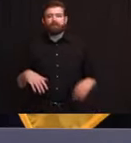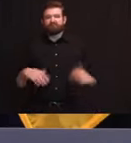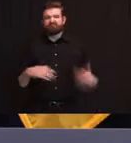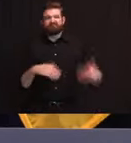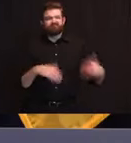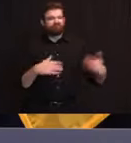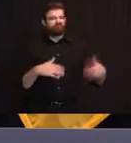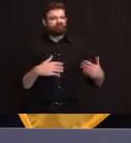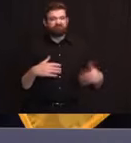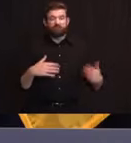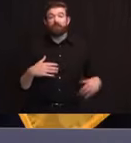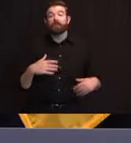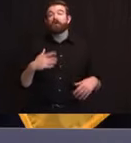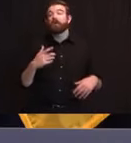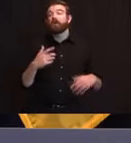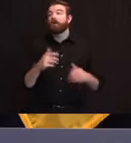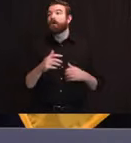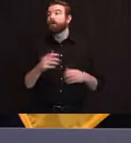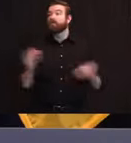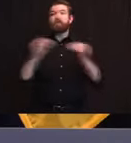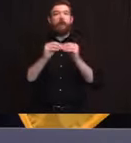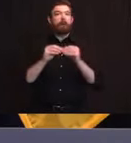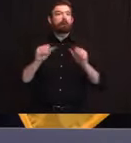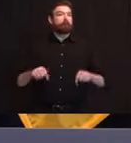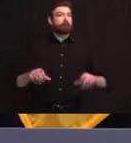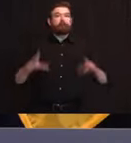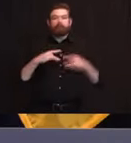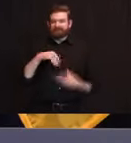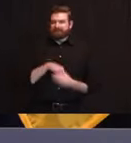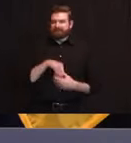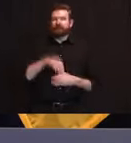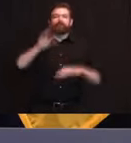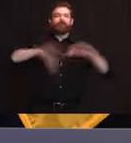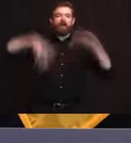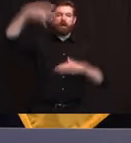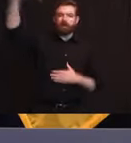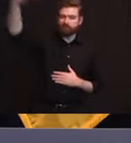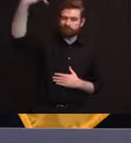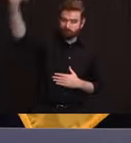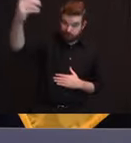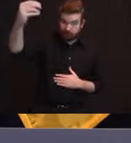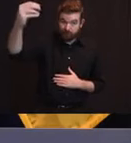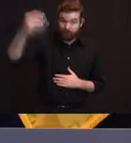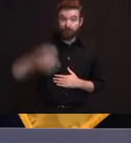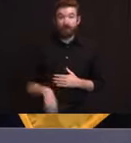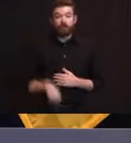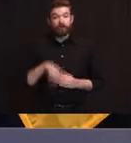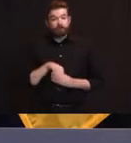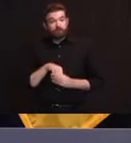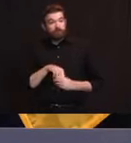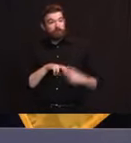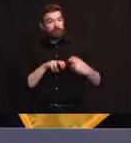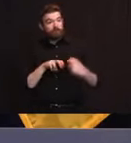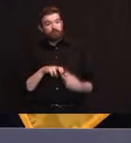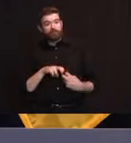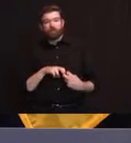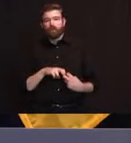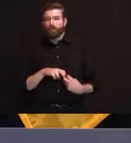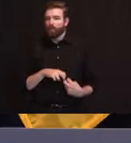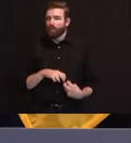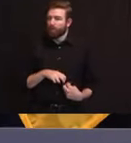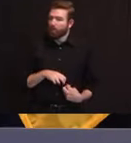that lack of ventilation, sedentary, close proximity, there's a reason. There's a method to